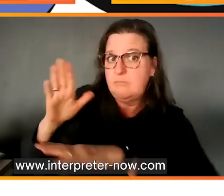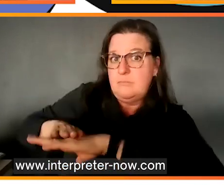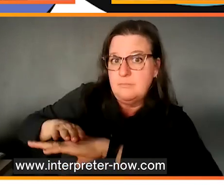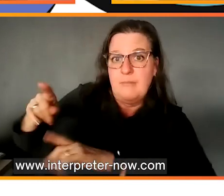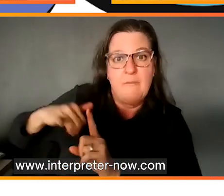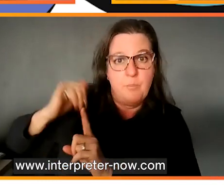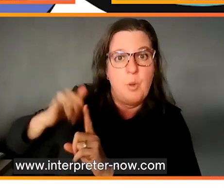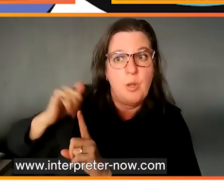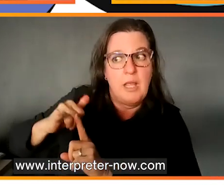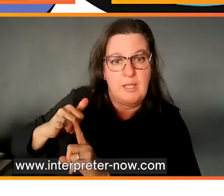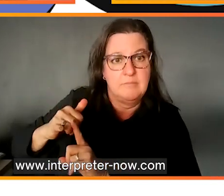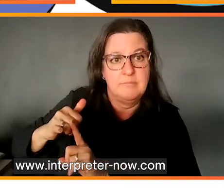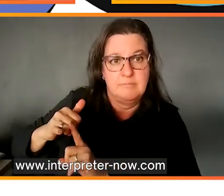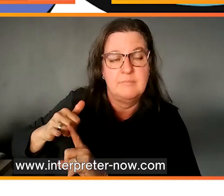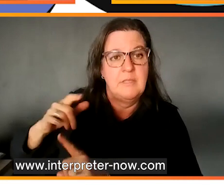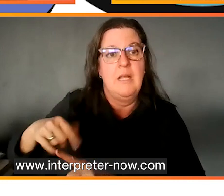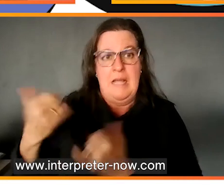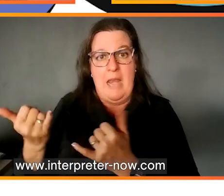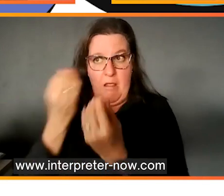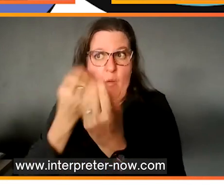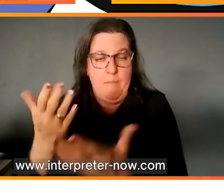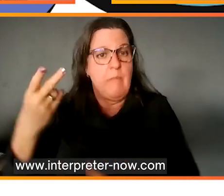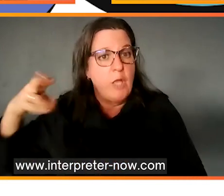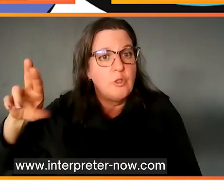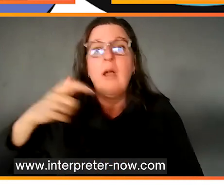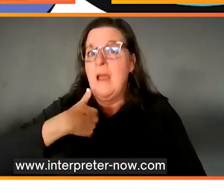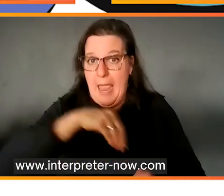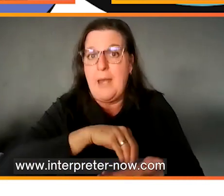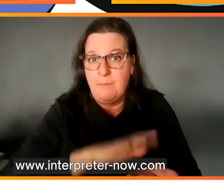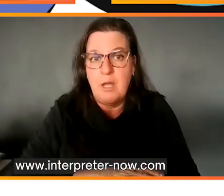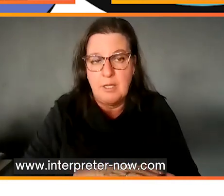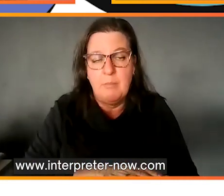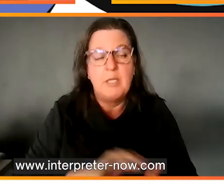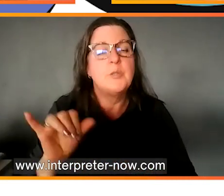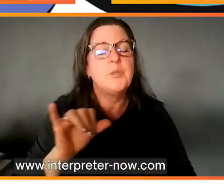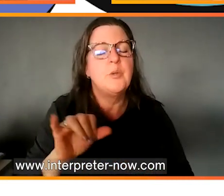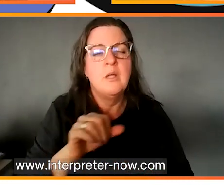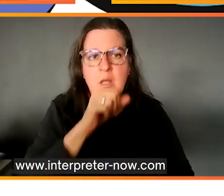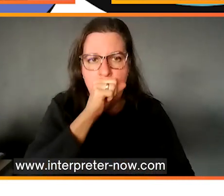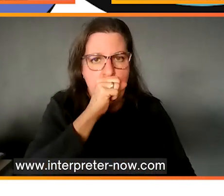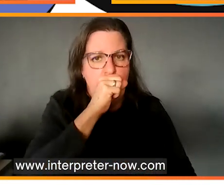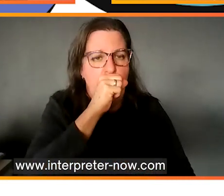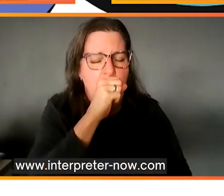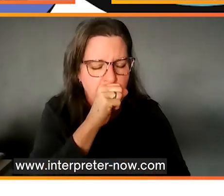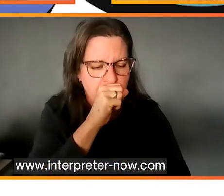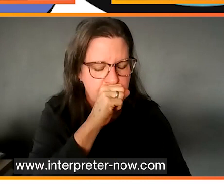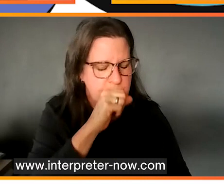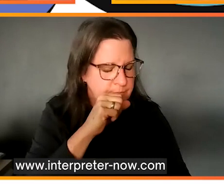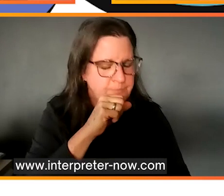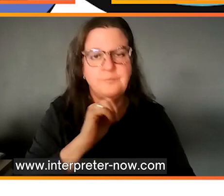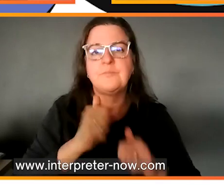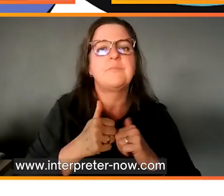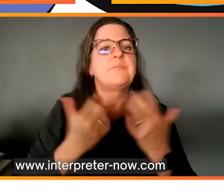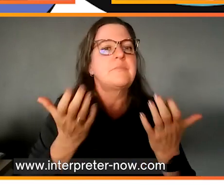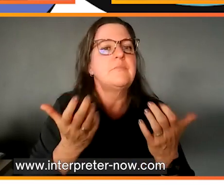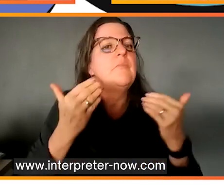documenting. And how do you want to proceed? Because I know, HR, that you'll want to proceed. Mm-hmm. I